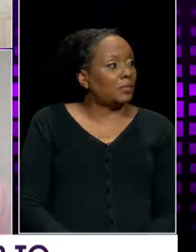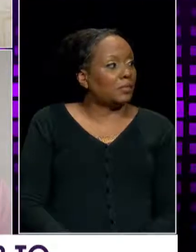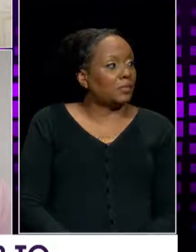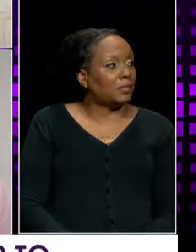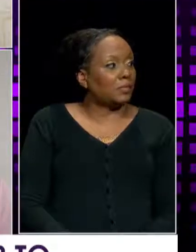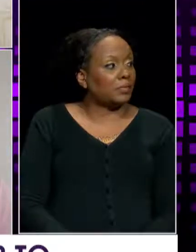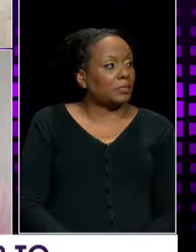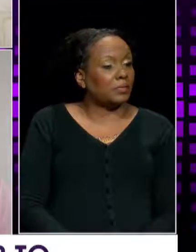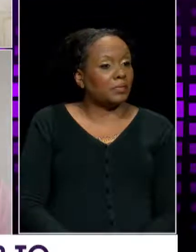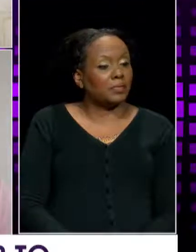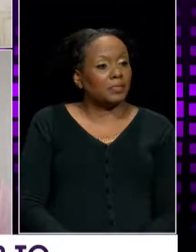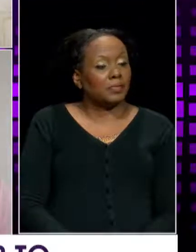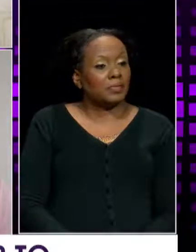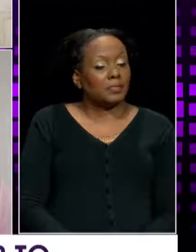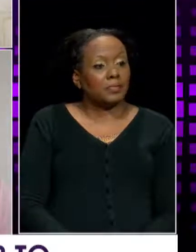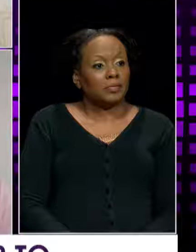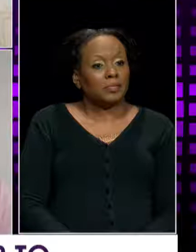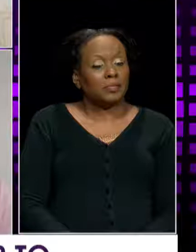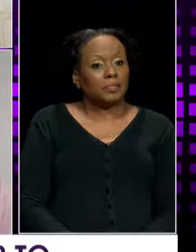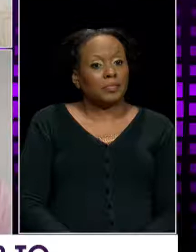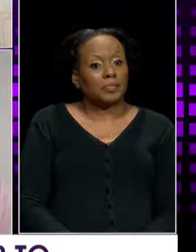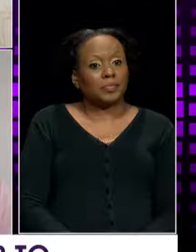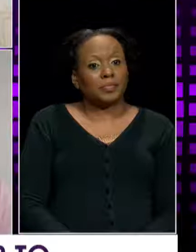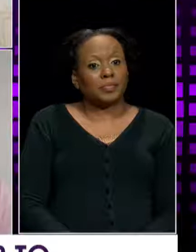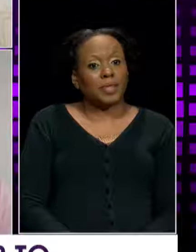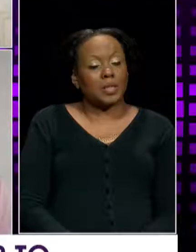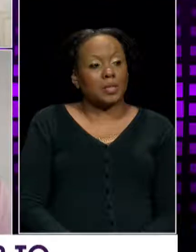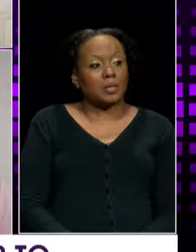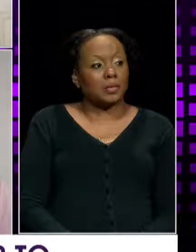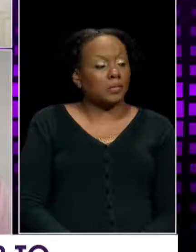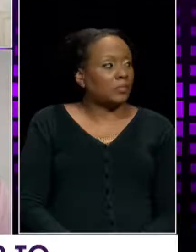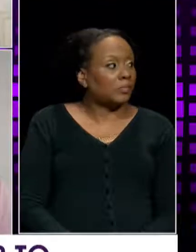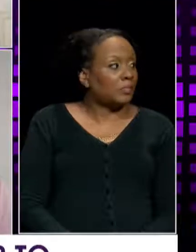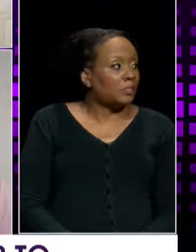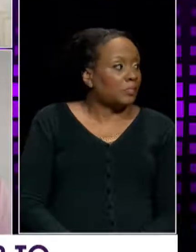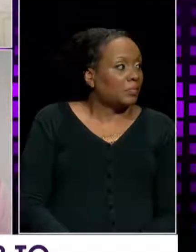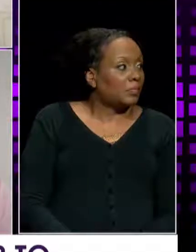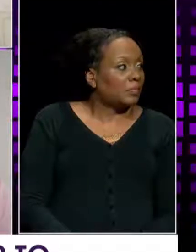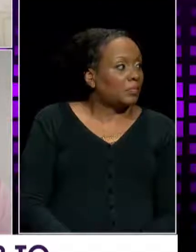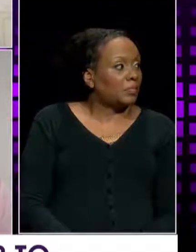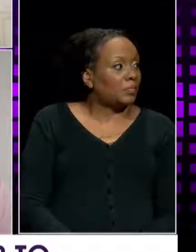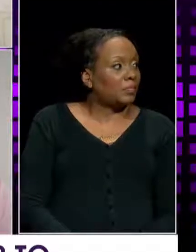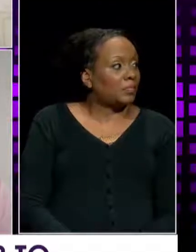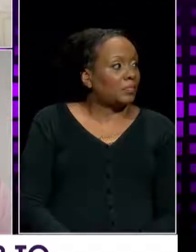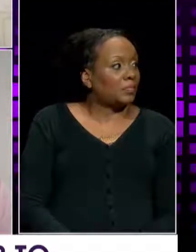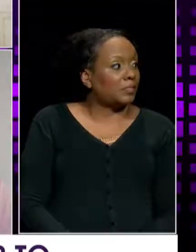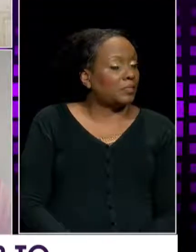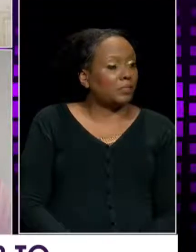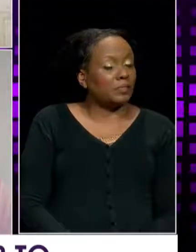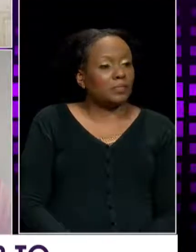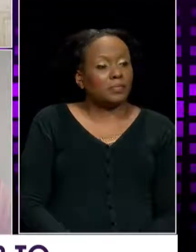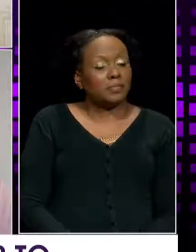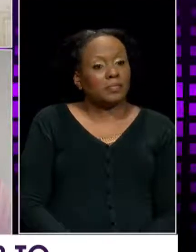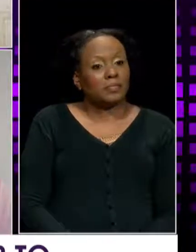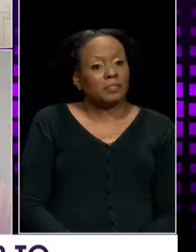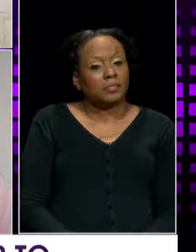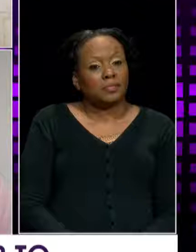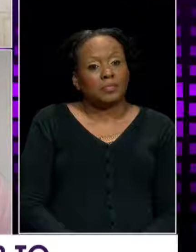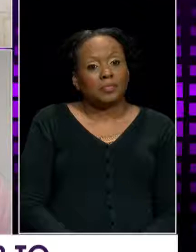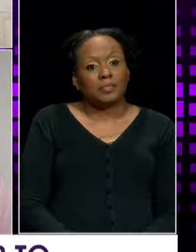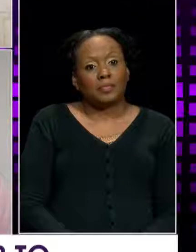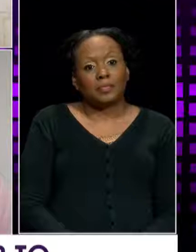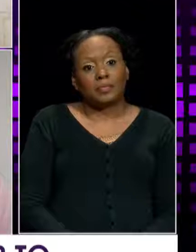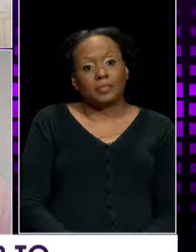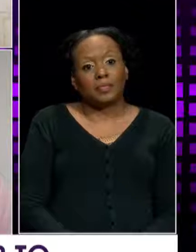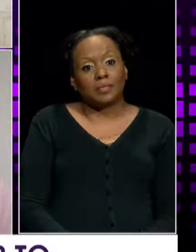per household. In your experience as a Your Report community, What were those numbers like